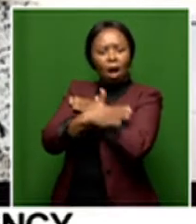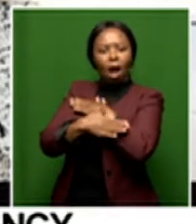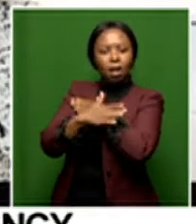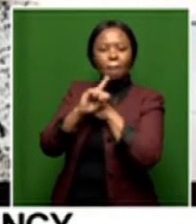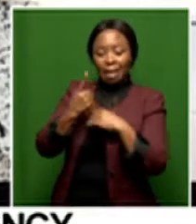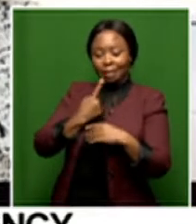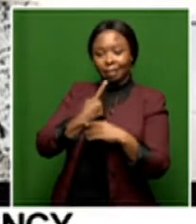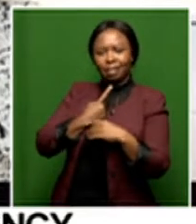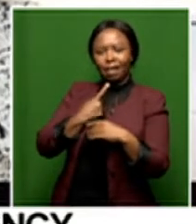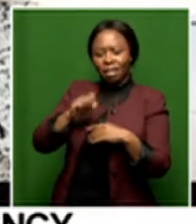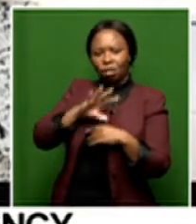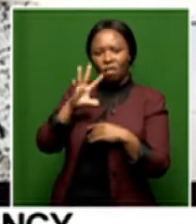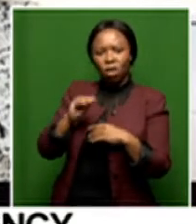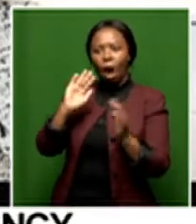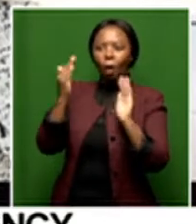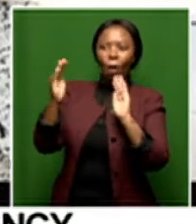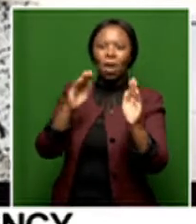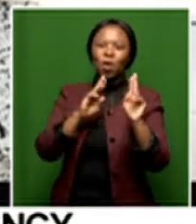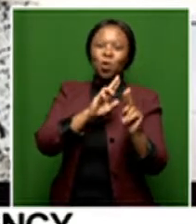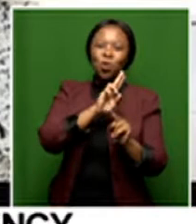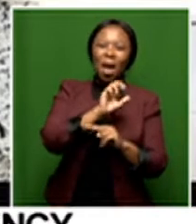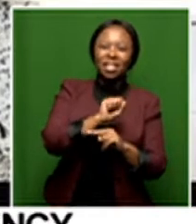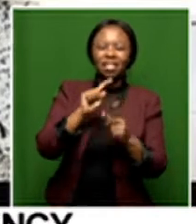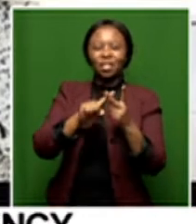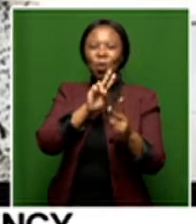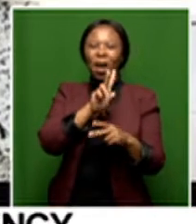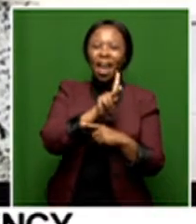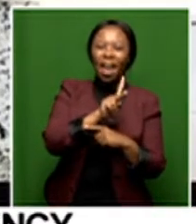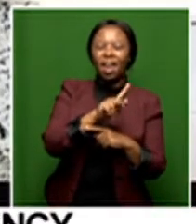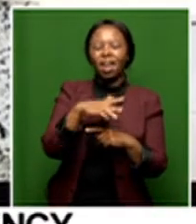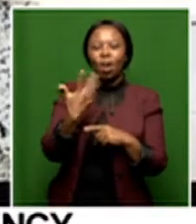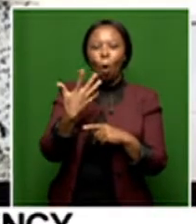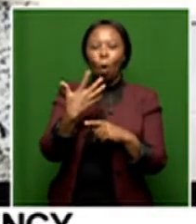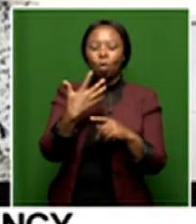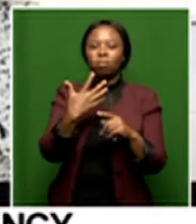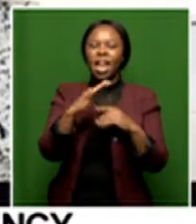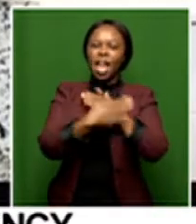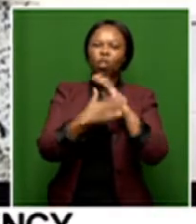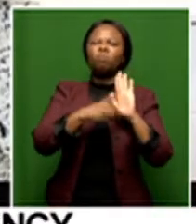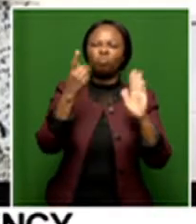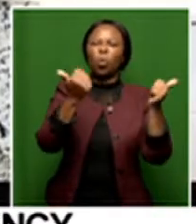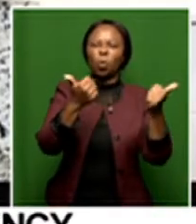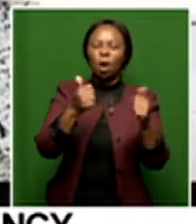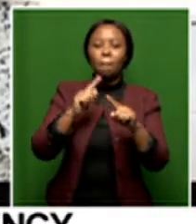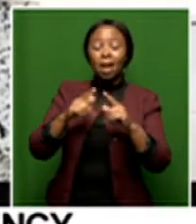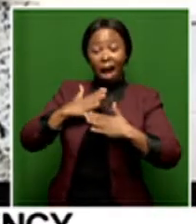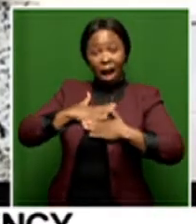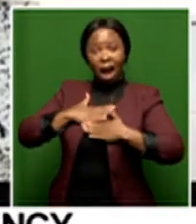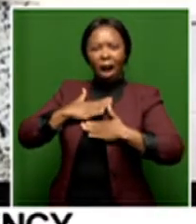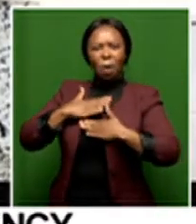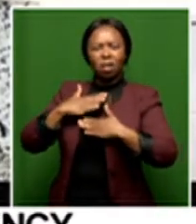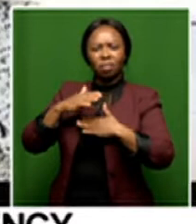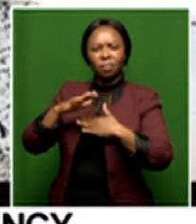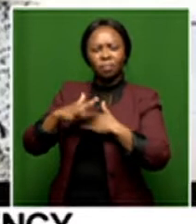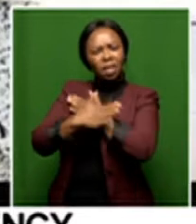compare ourselves to the likes of the US and to the UK and other more developed nations. I'm going to talk on the continent itself. I